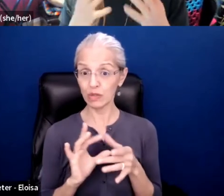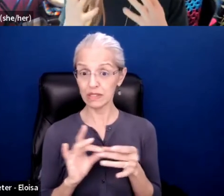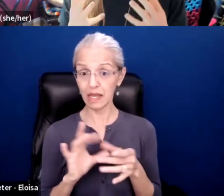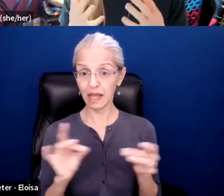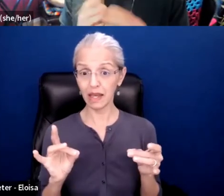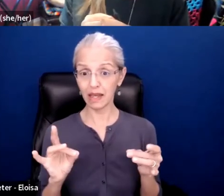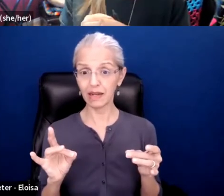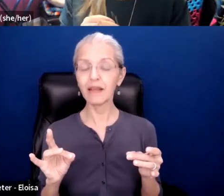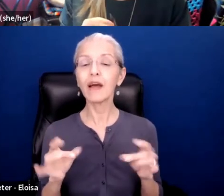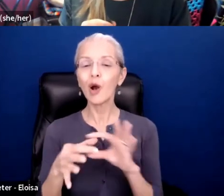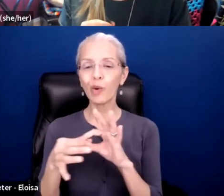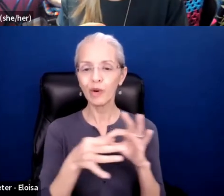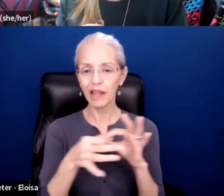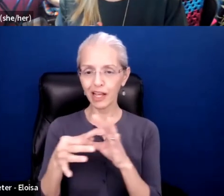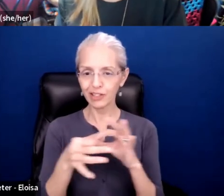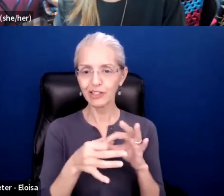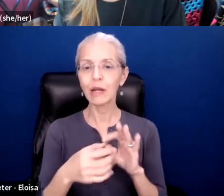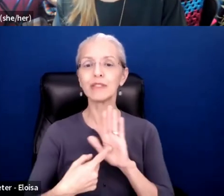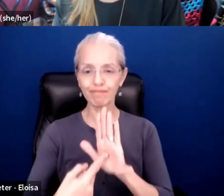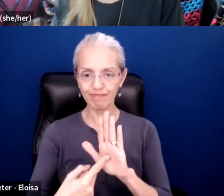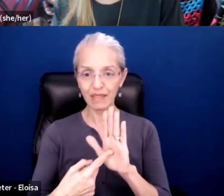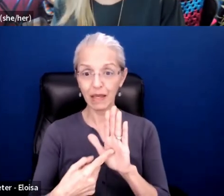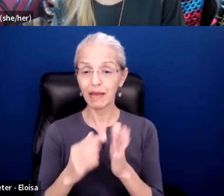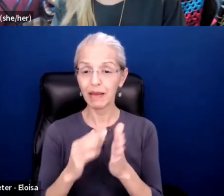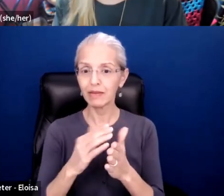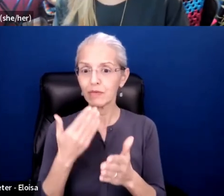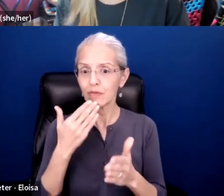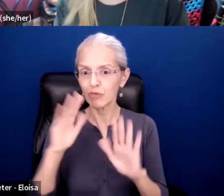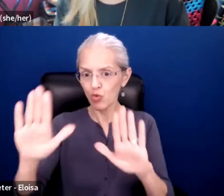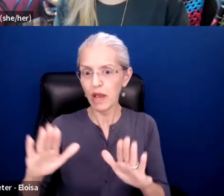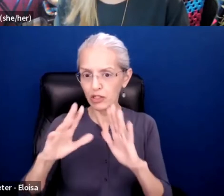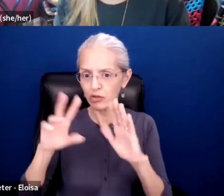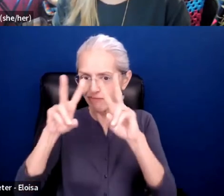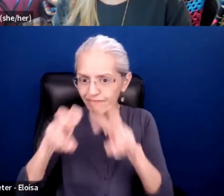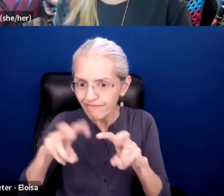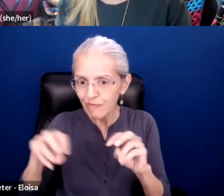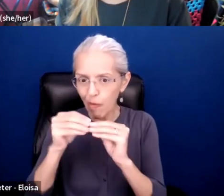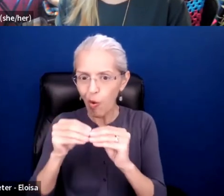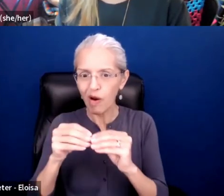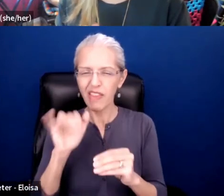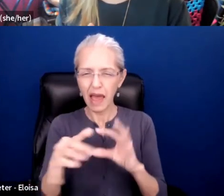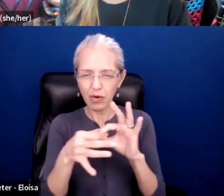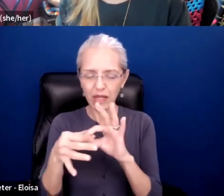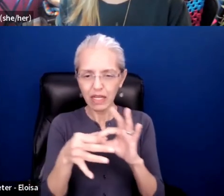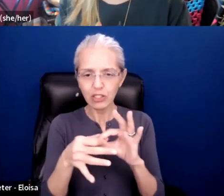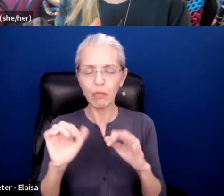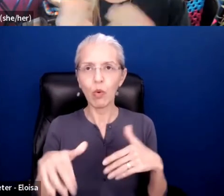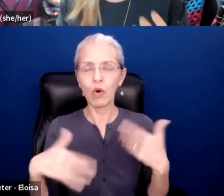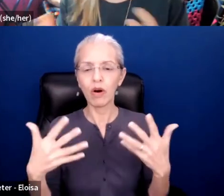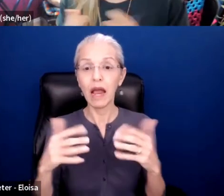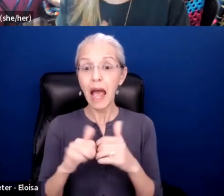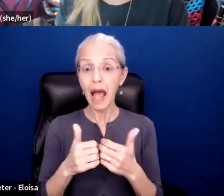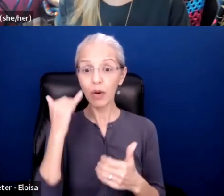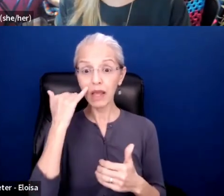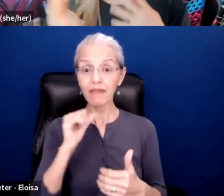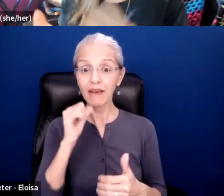there were some relationships there, and it would be great to dive deeper into the relationship between how if